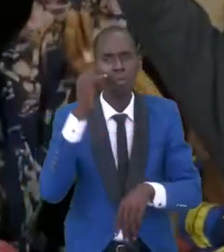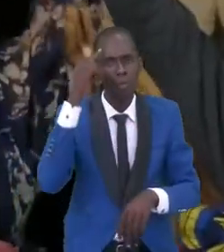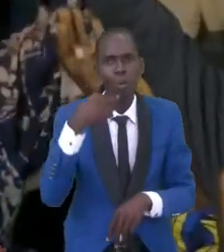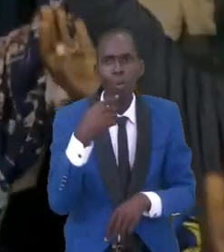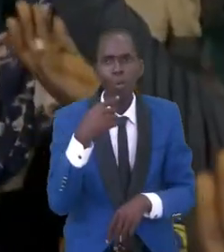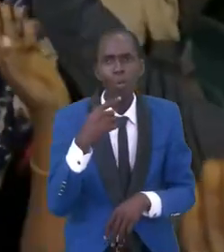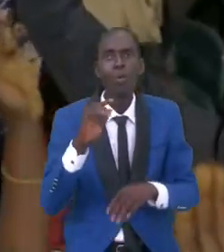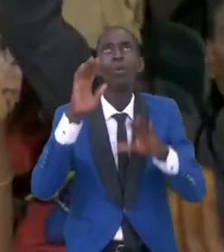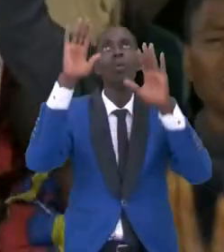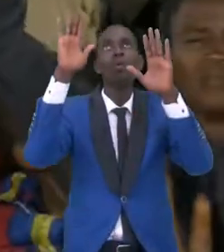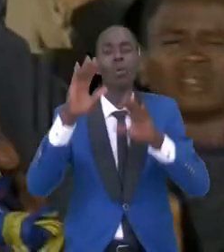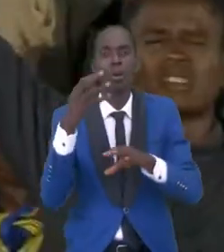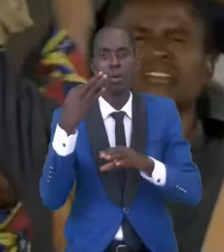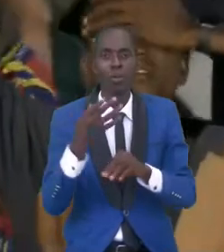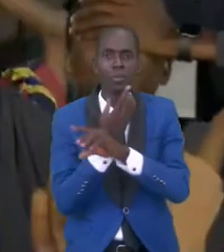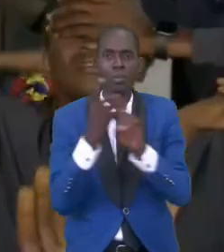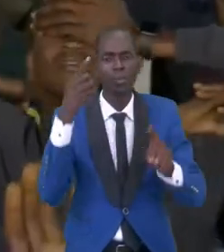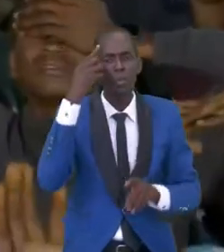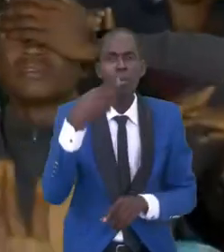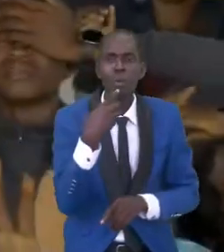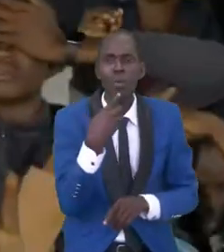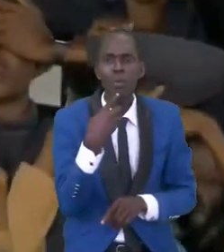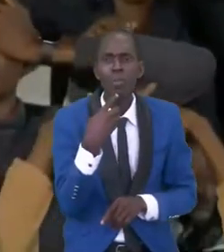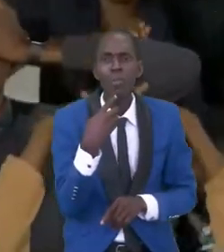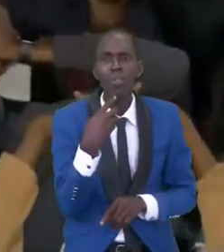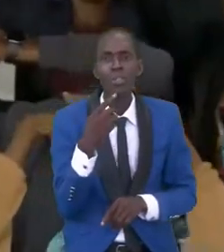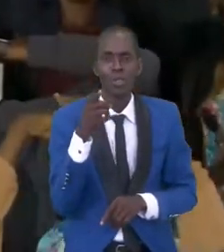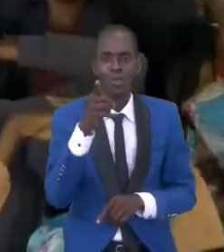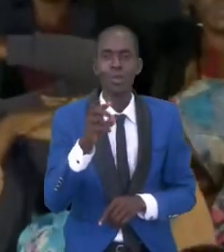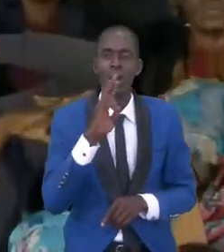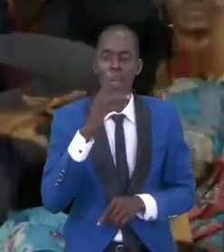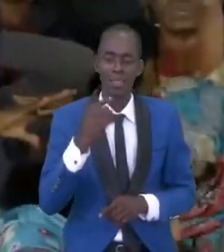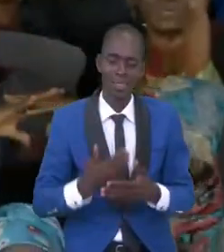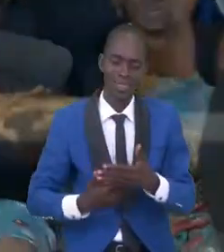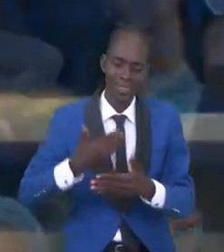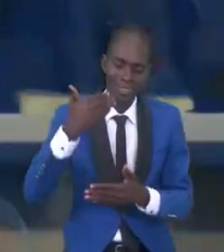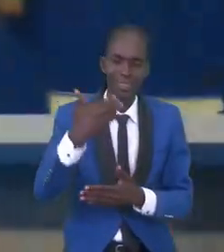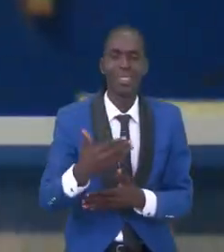Wonder of deliverance. Amen. You are the next online.